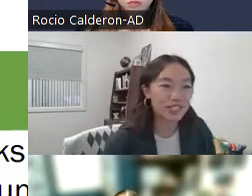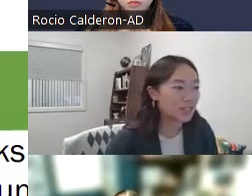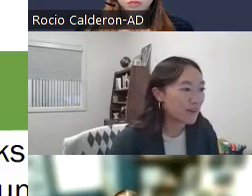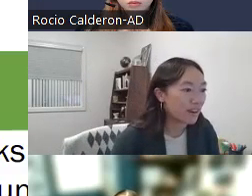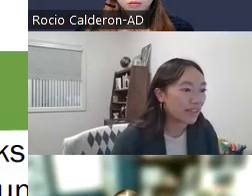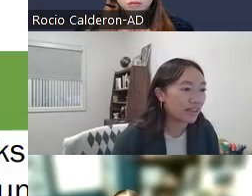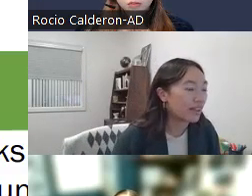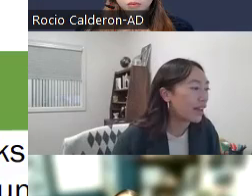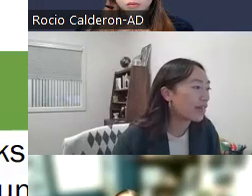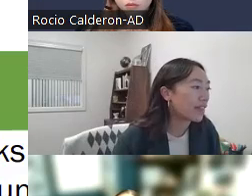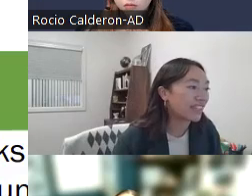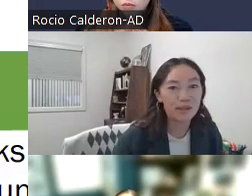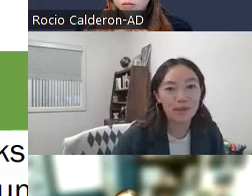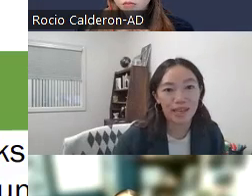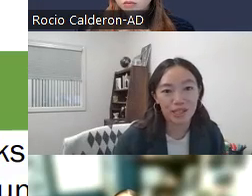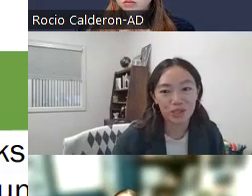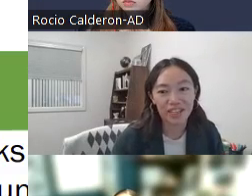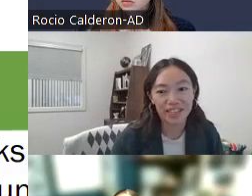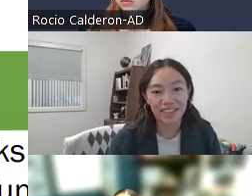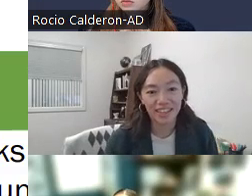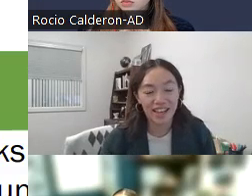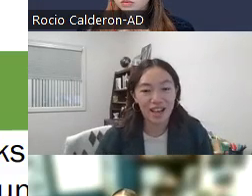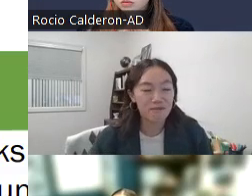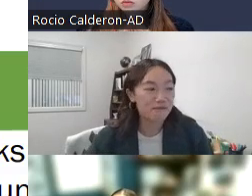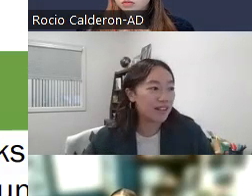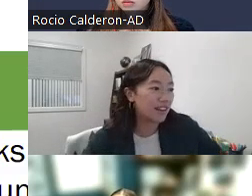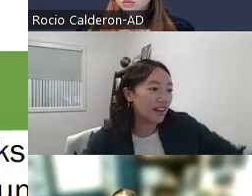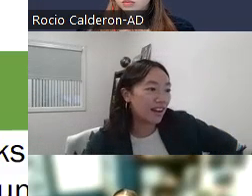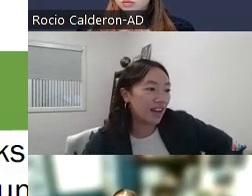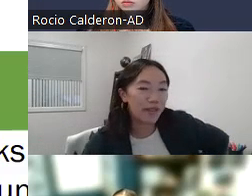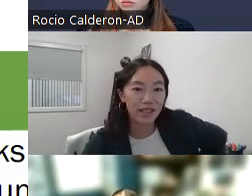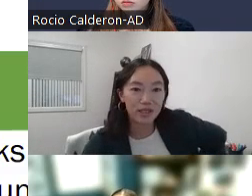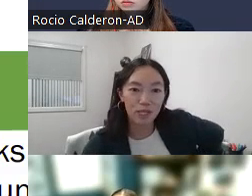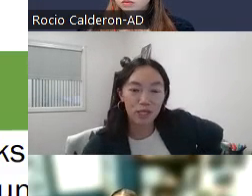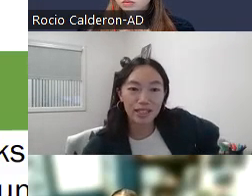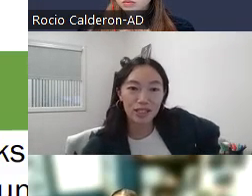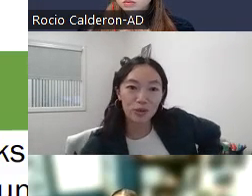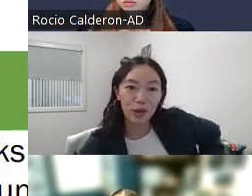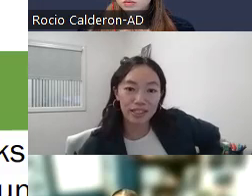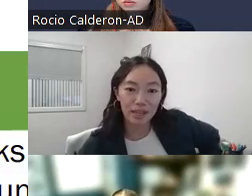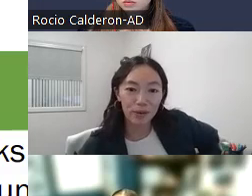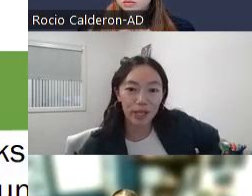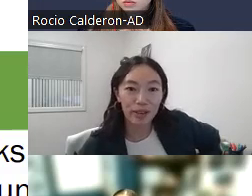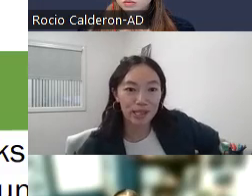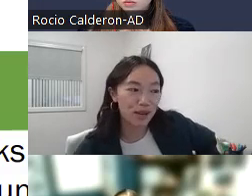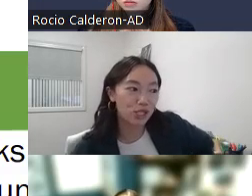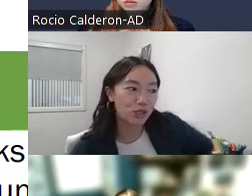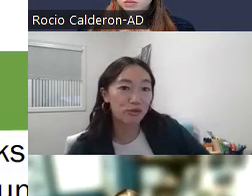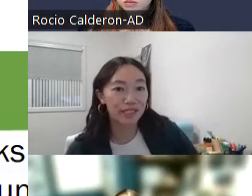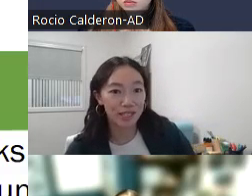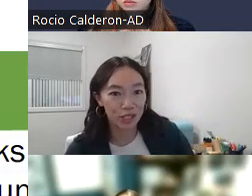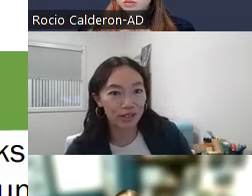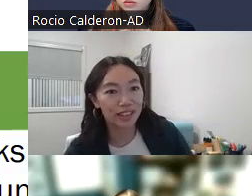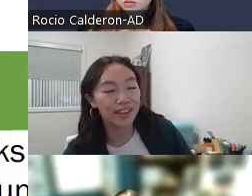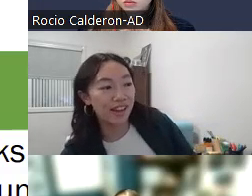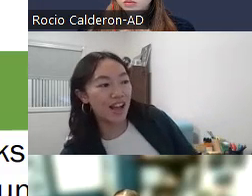Thank you for your question, Mary. And then EV mechanic training. I want to thank so much. We had 2 co-leads that were working on this measure